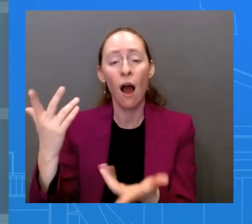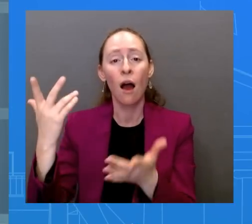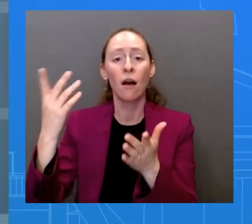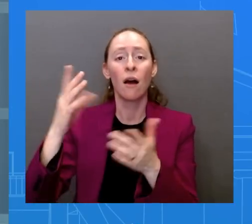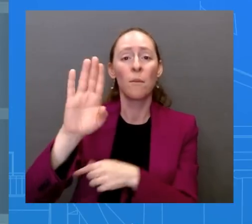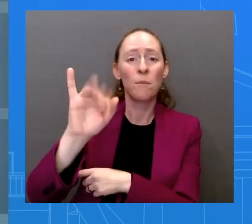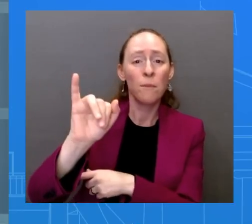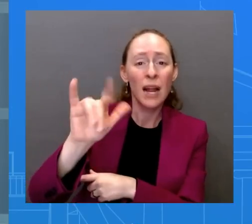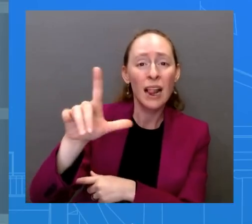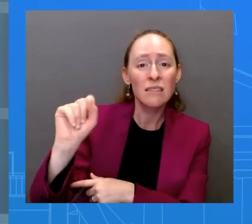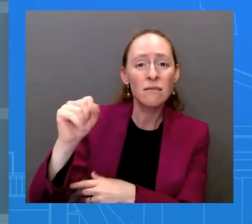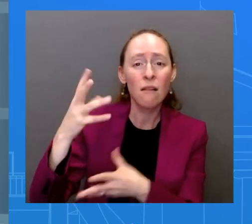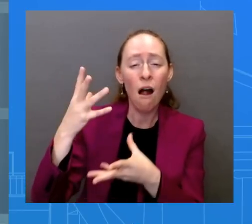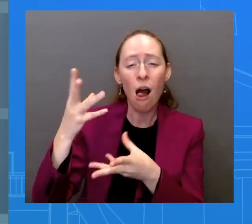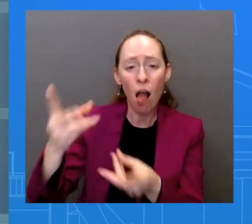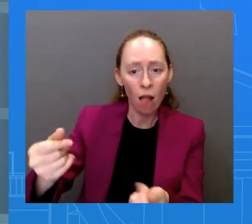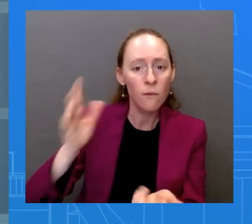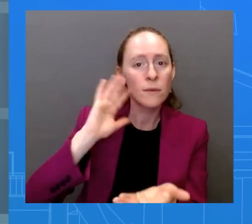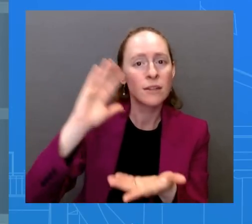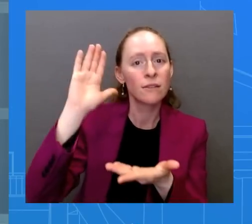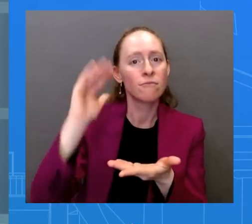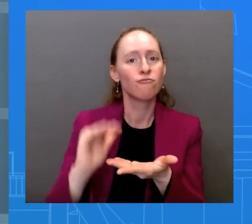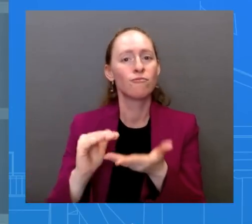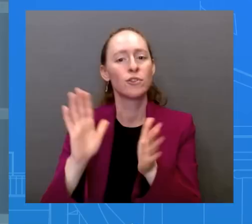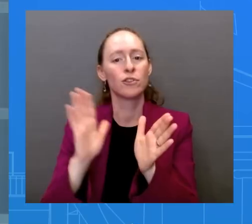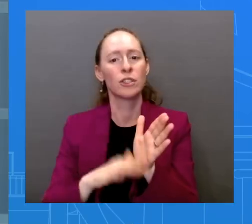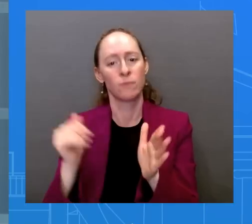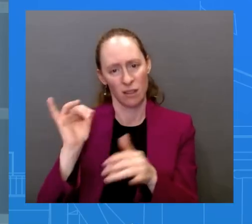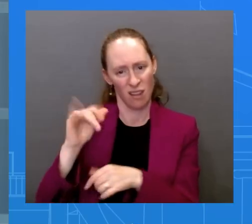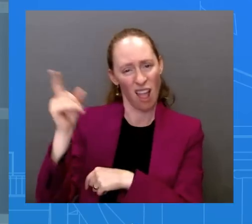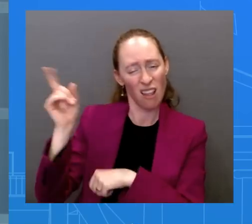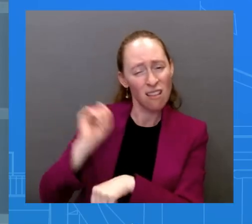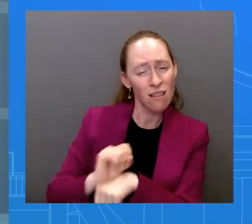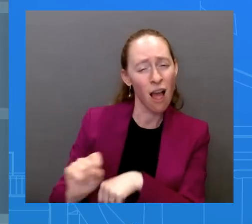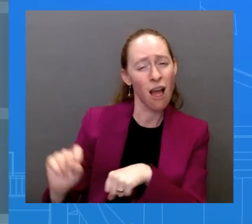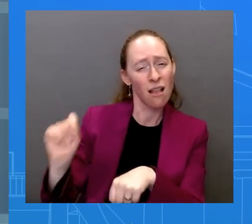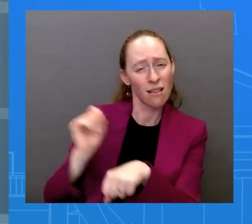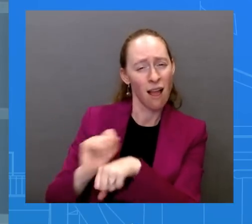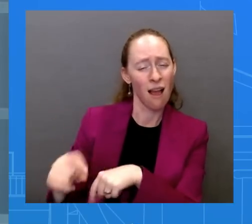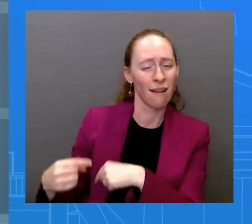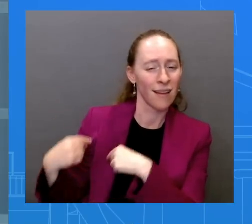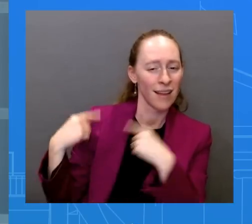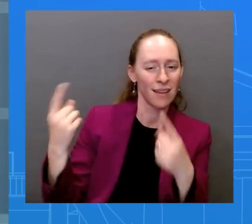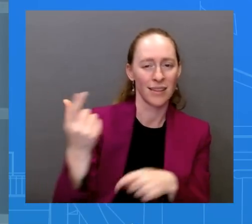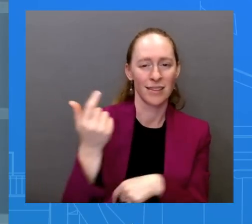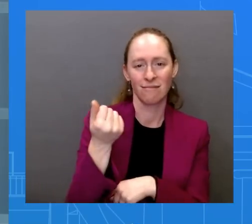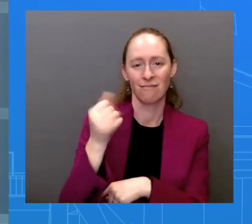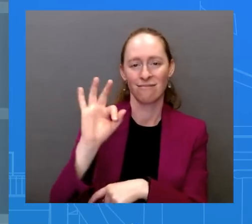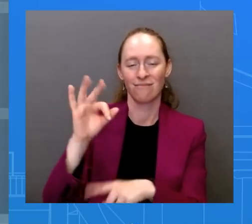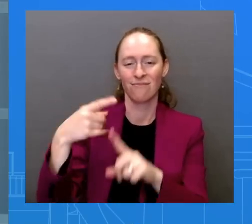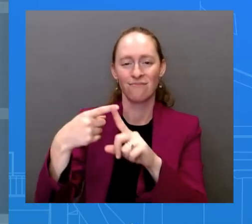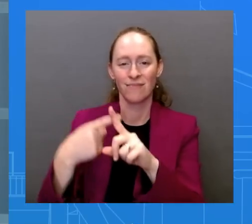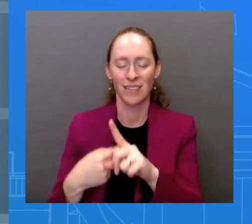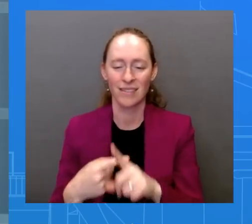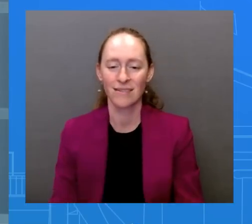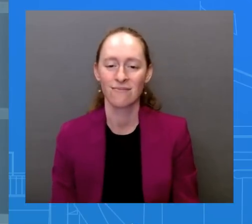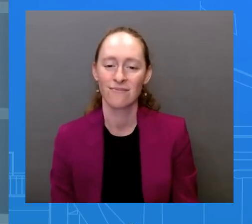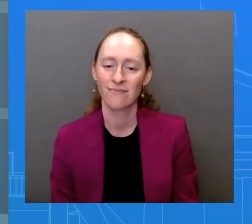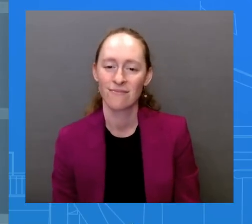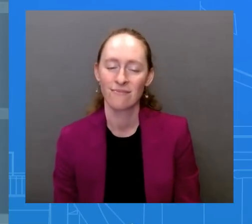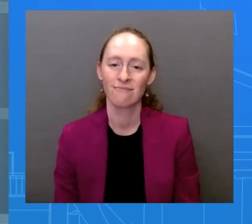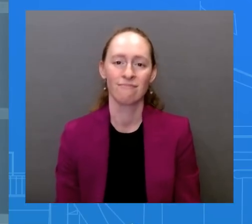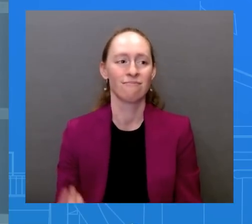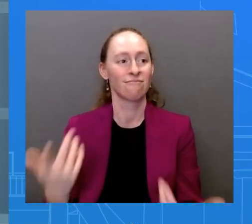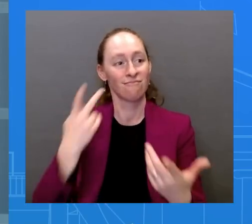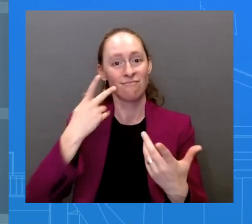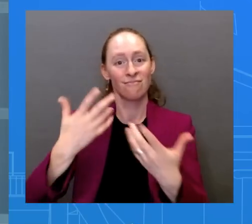done for the past 19 months, making sure that manufacturing is resurgent. We saw that in the New York Times